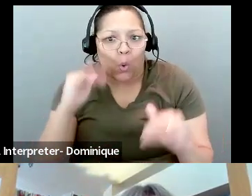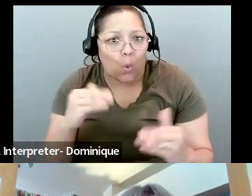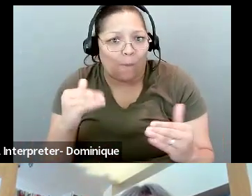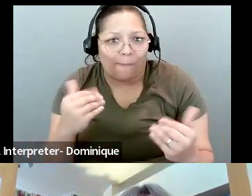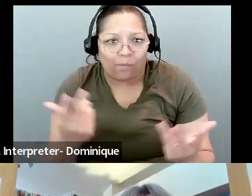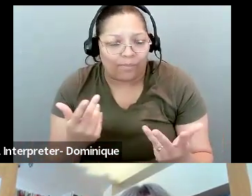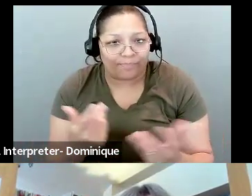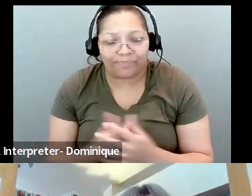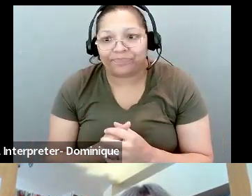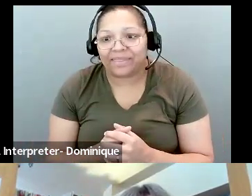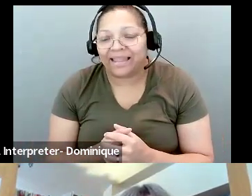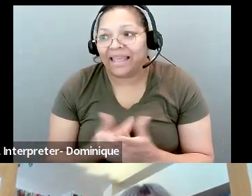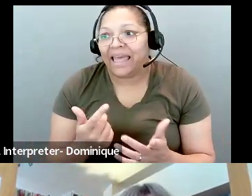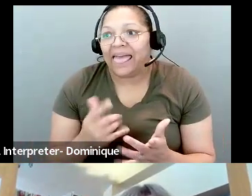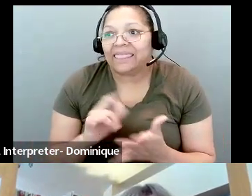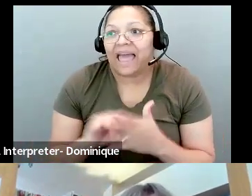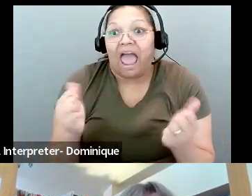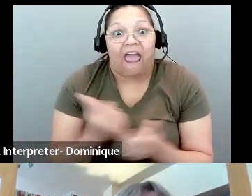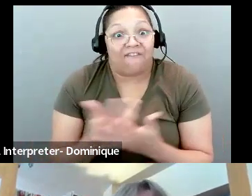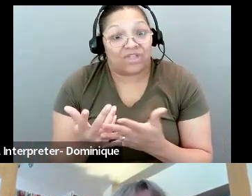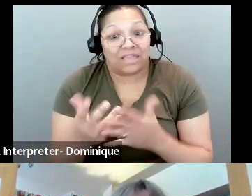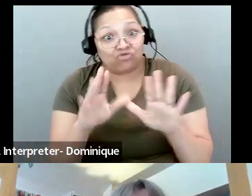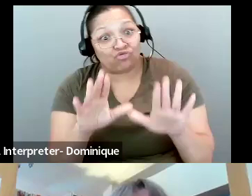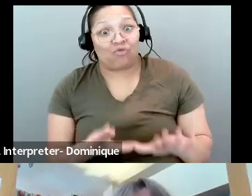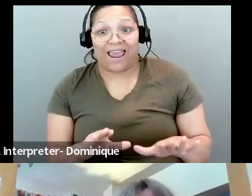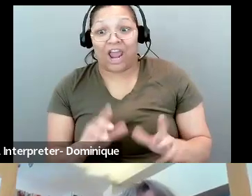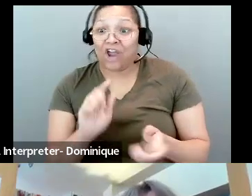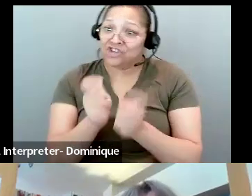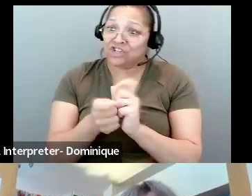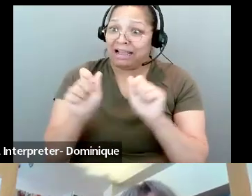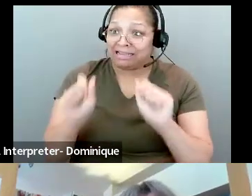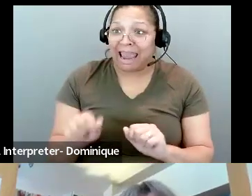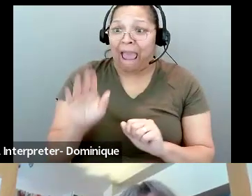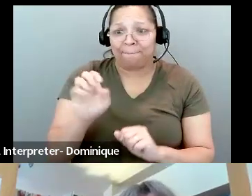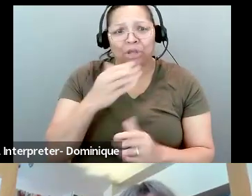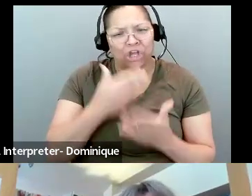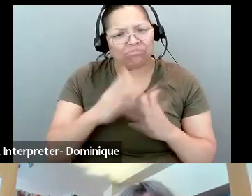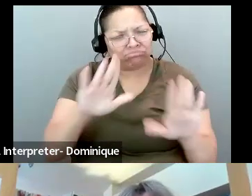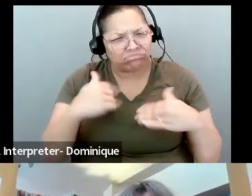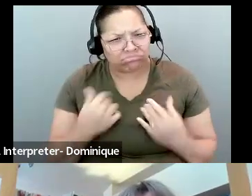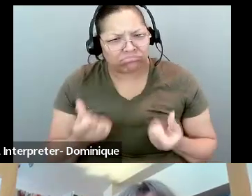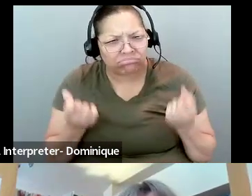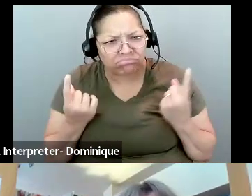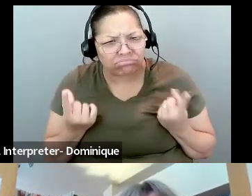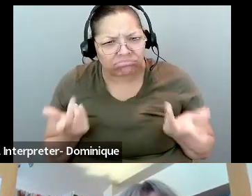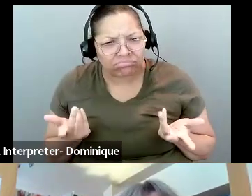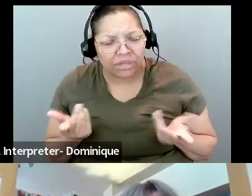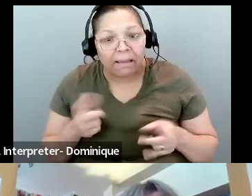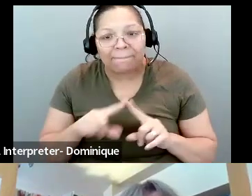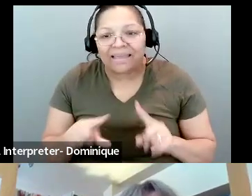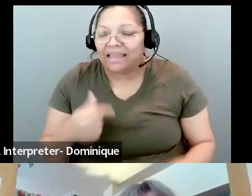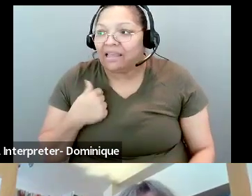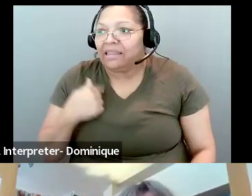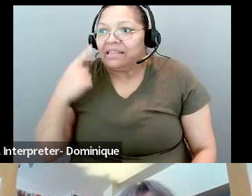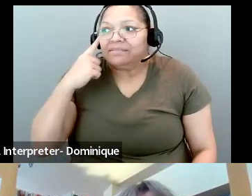um, you know, everything is great. Change can be good. And I understand that. I just